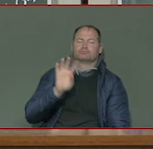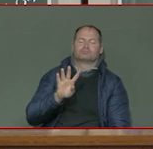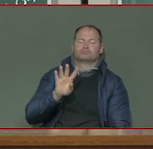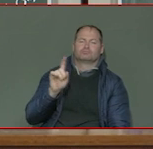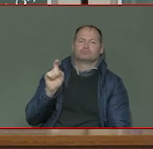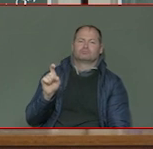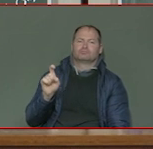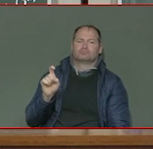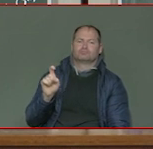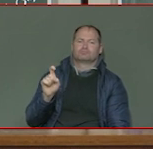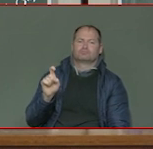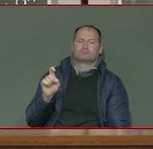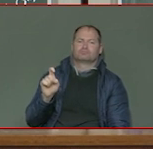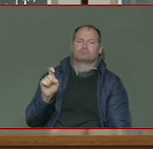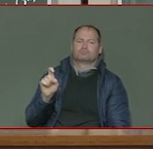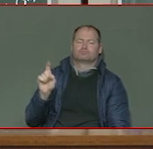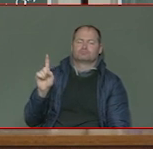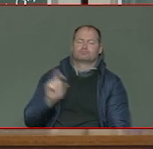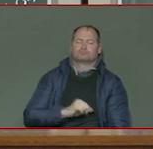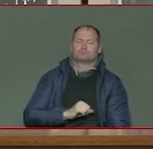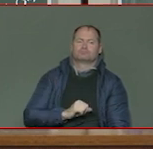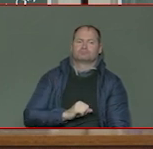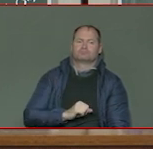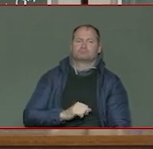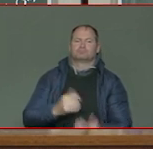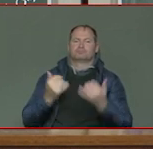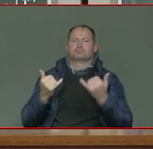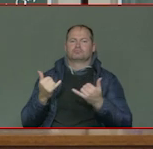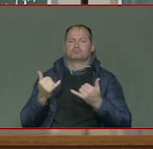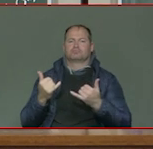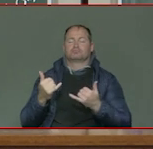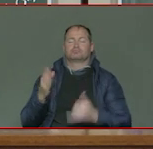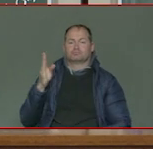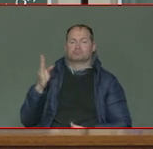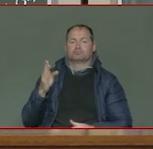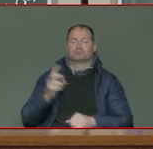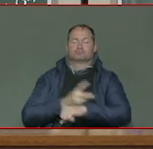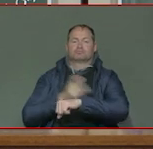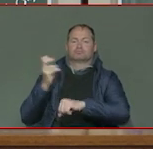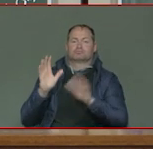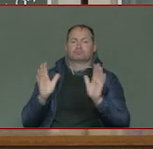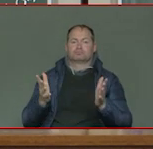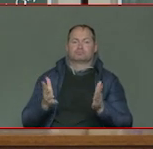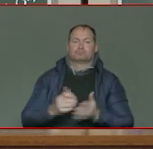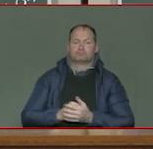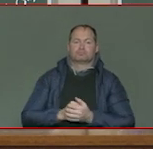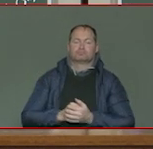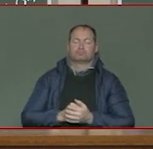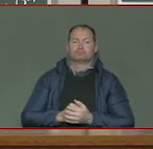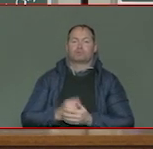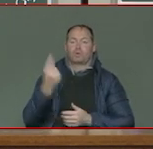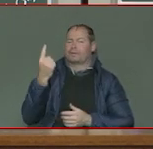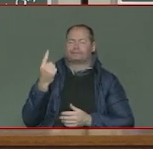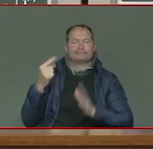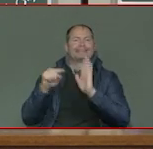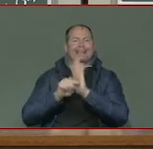keep x, subtract 1 from the exponent. And how do we find the derivative of that? It's not 1, it's negative 1. So